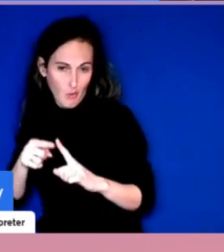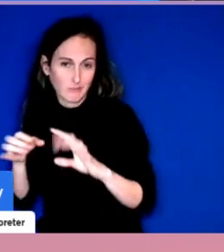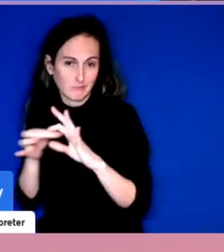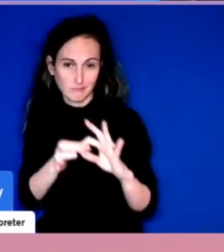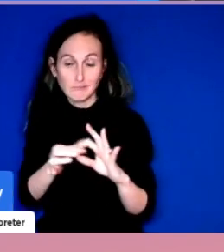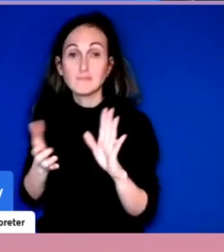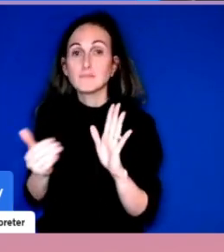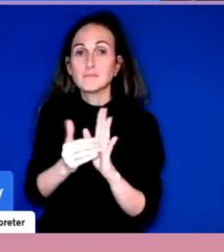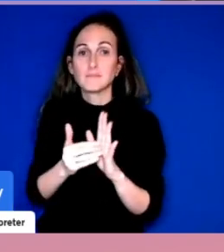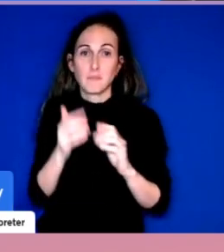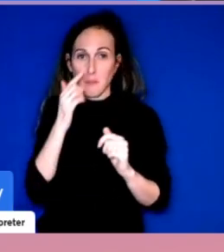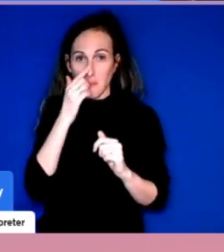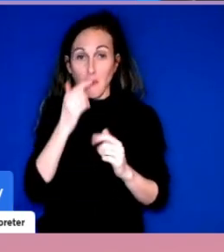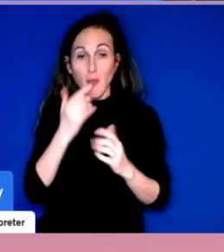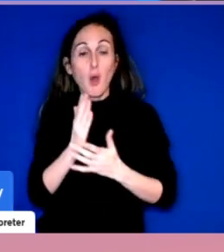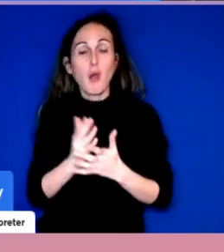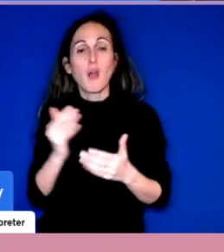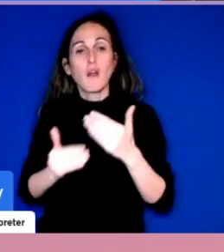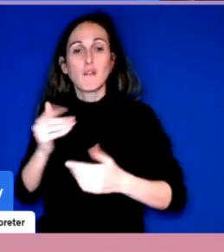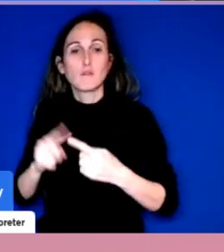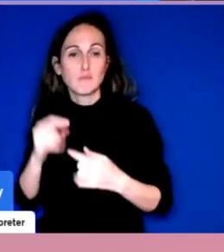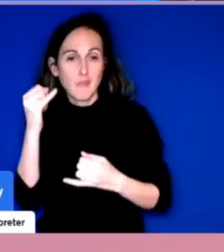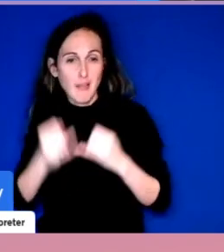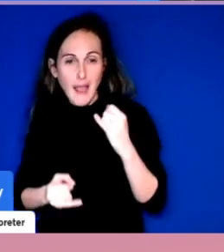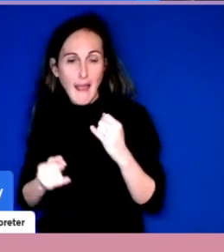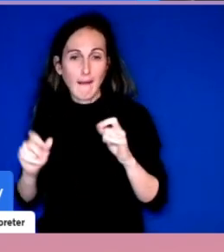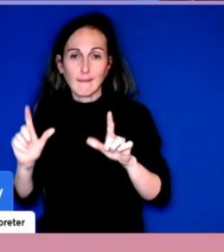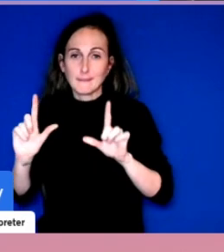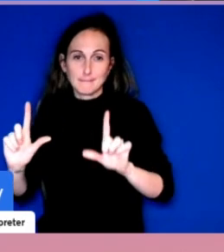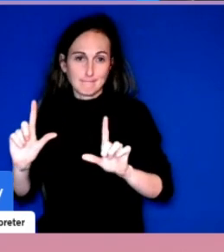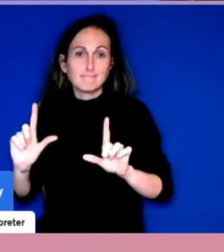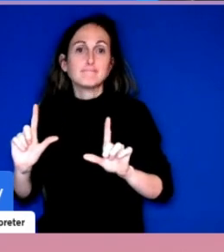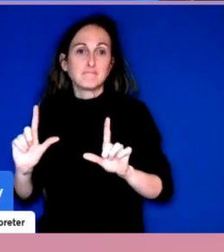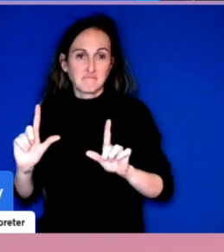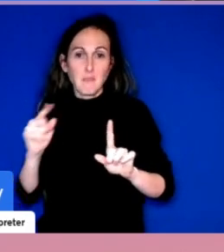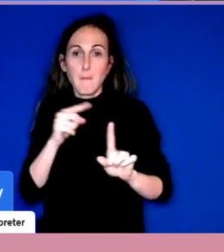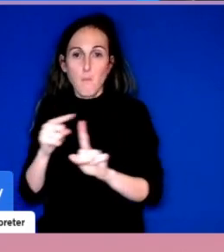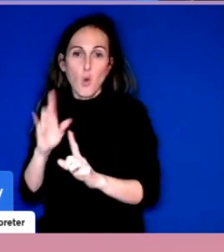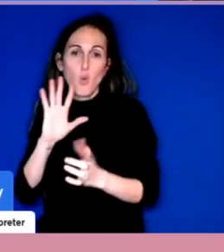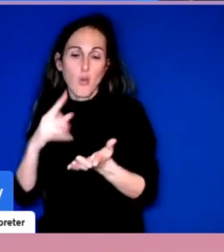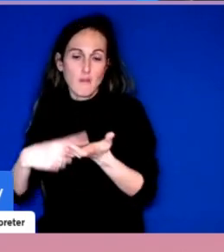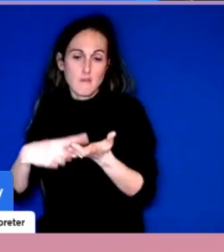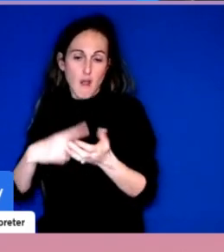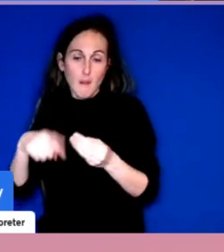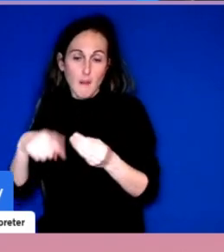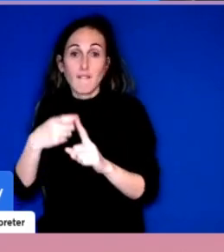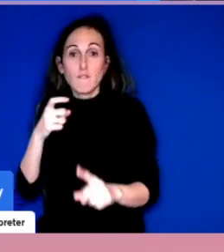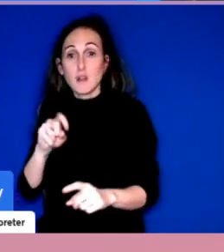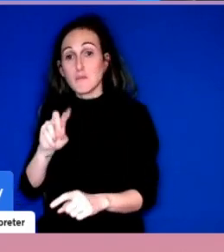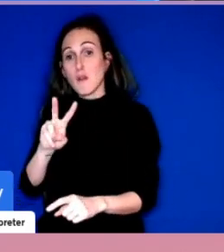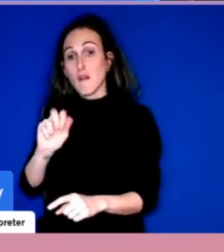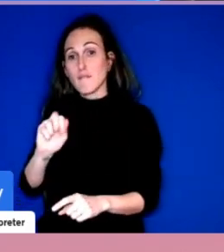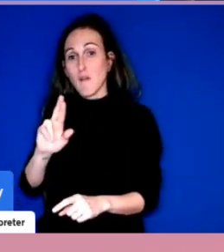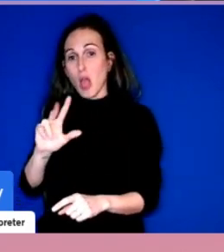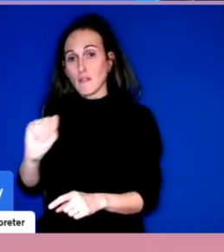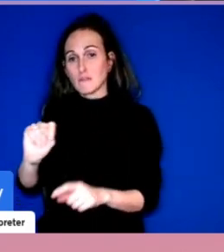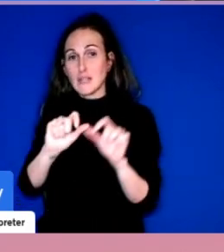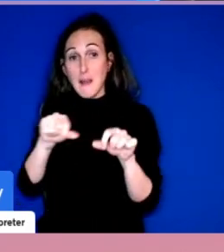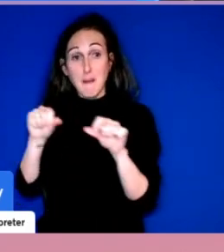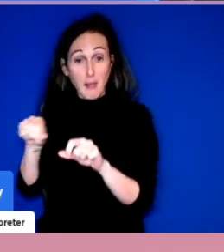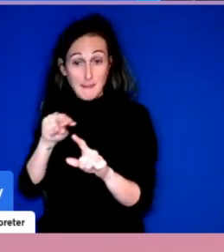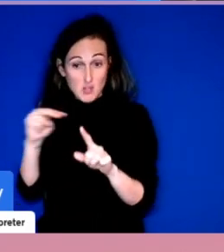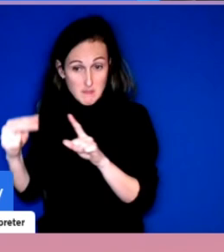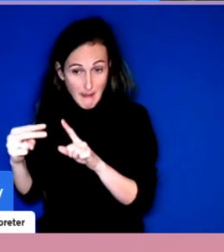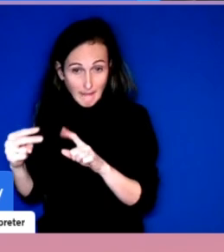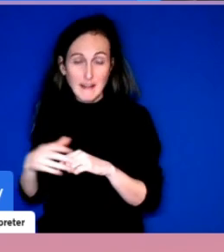All right, moving into the last kind of few points that we're going to talk about from a Vault capability perspective. Um,